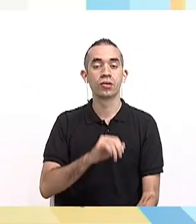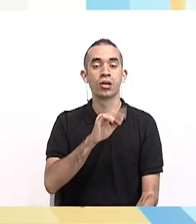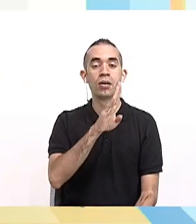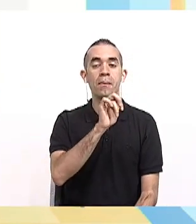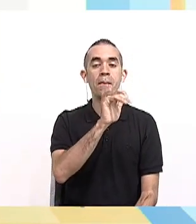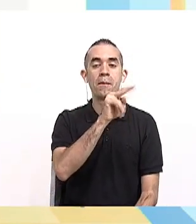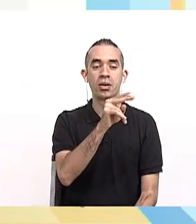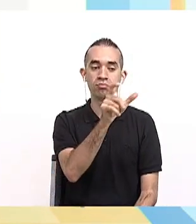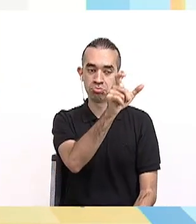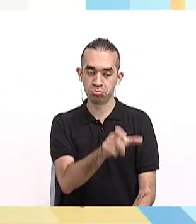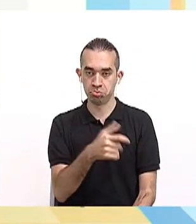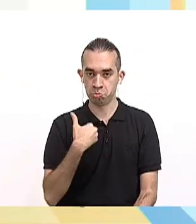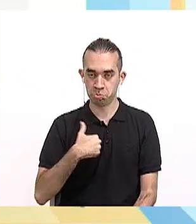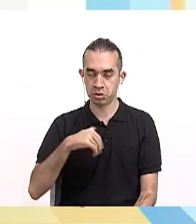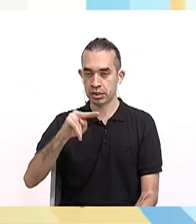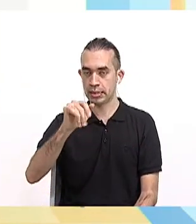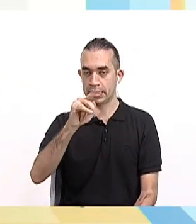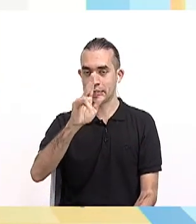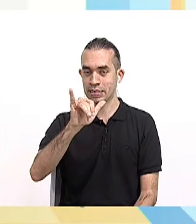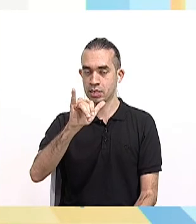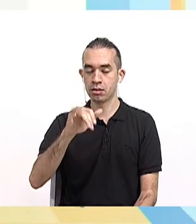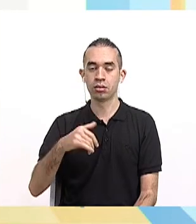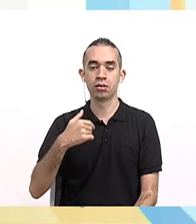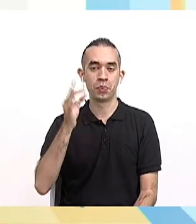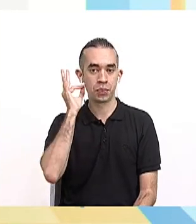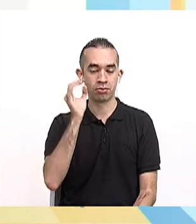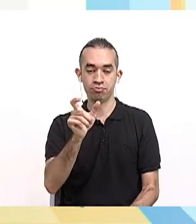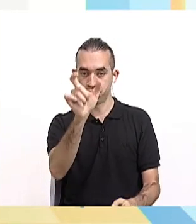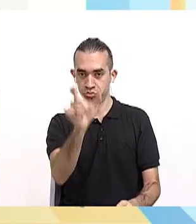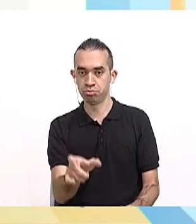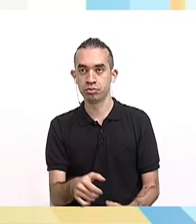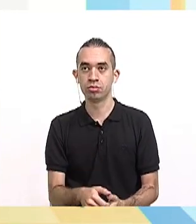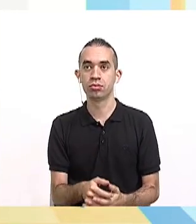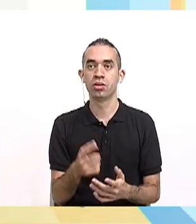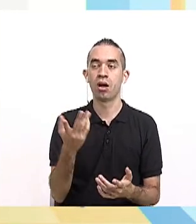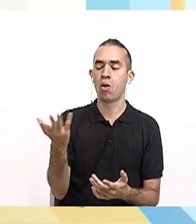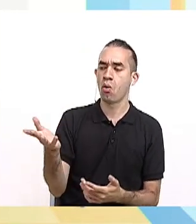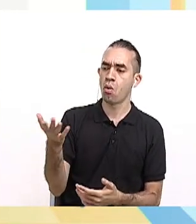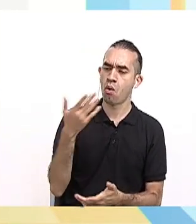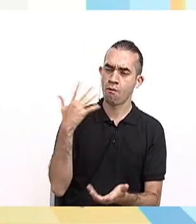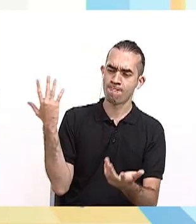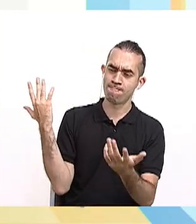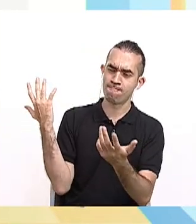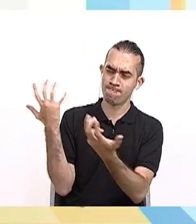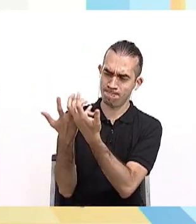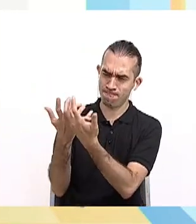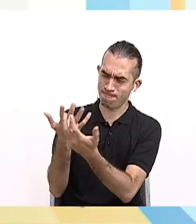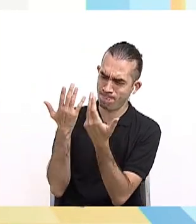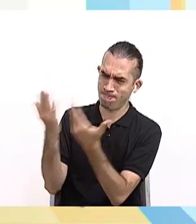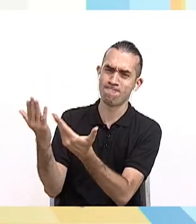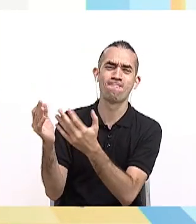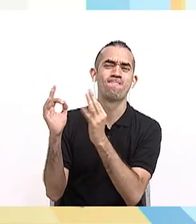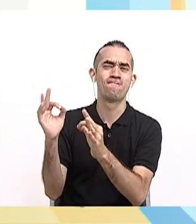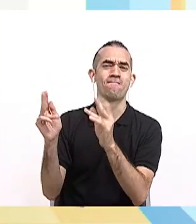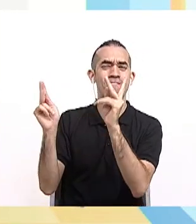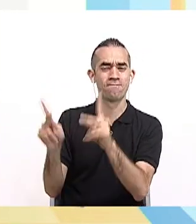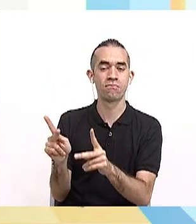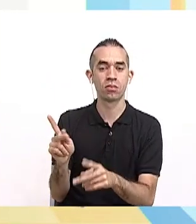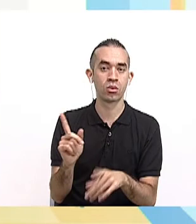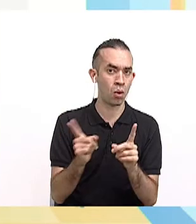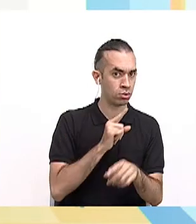Brian and Nancy found a more than deserving person. Is this a fact or an opinion?